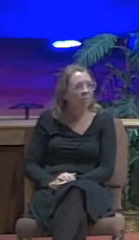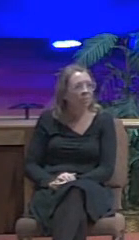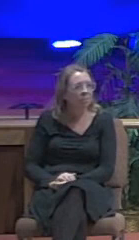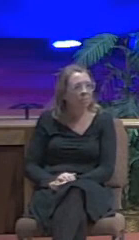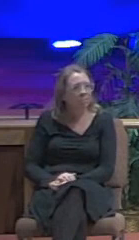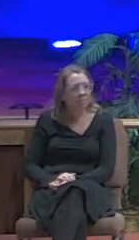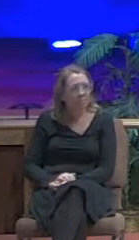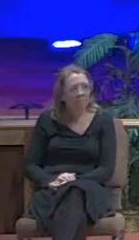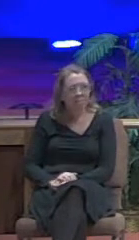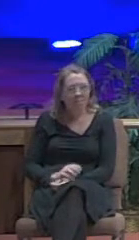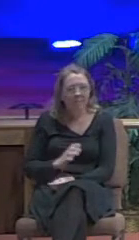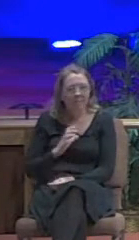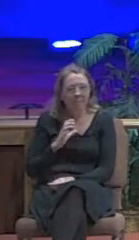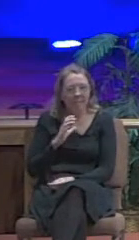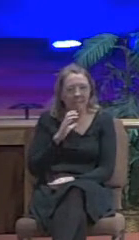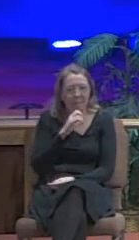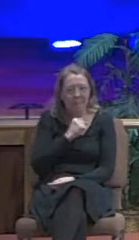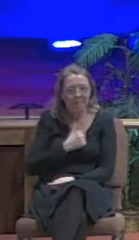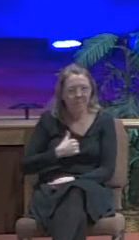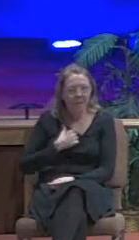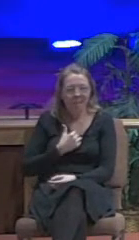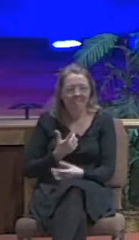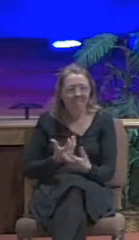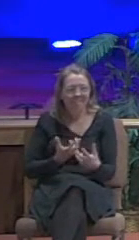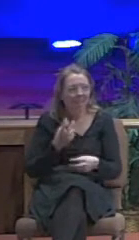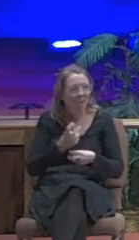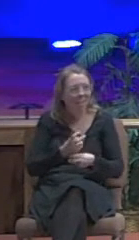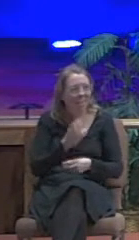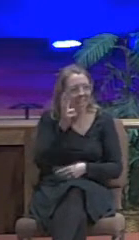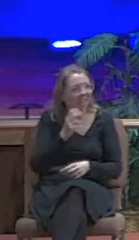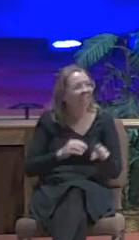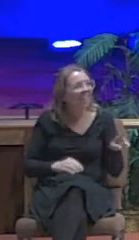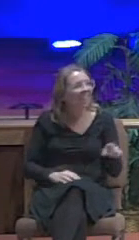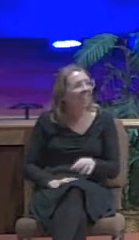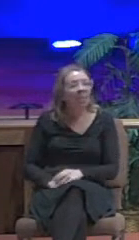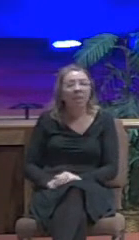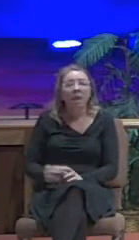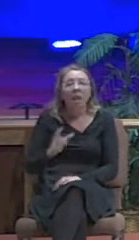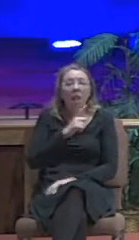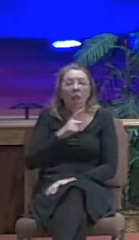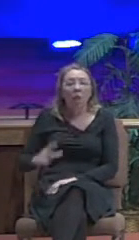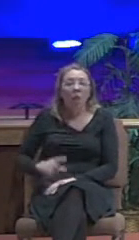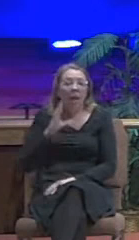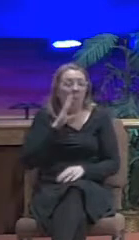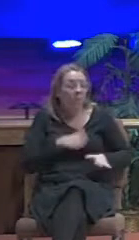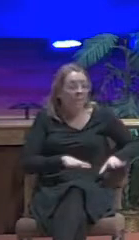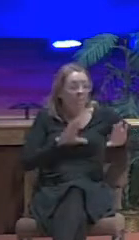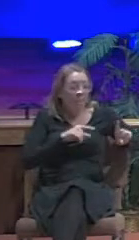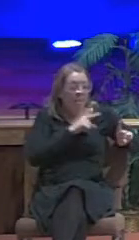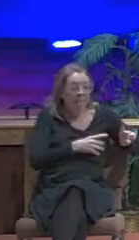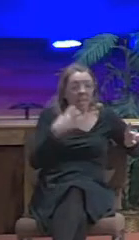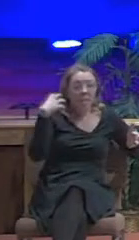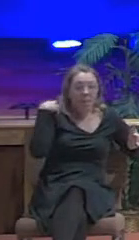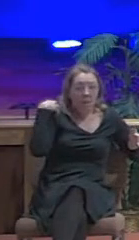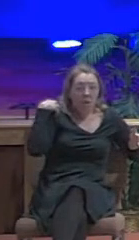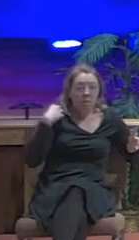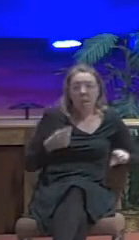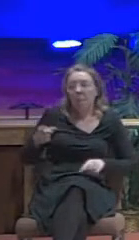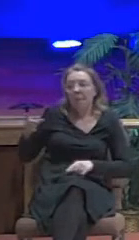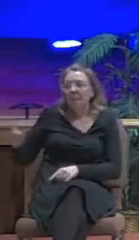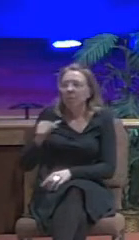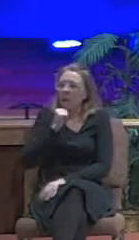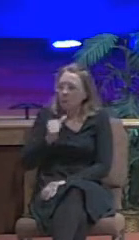like, are you kidding me? Lord, I'm willing to submit to this boss, but not this one, because this one's a pain in the butt.